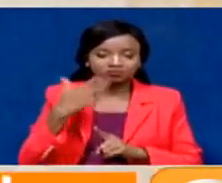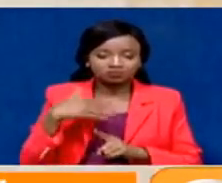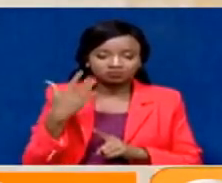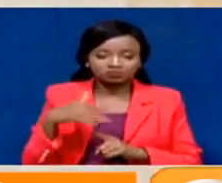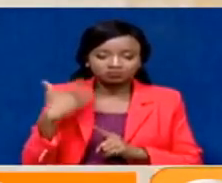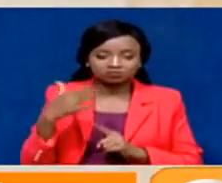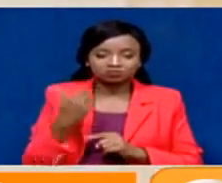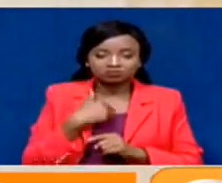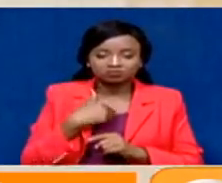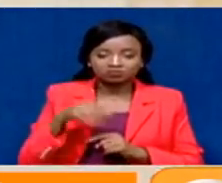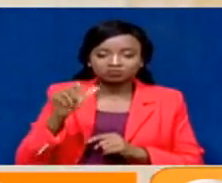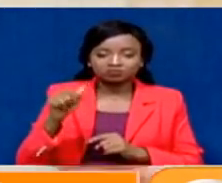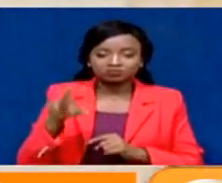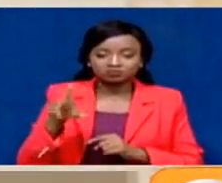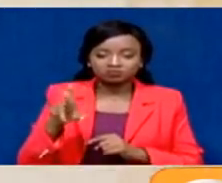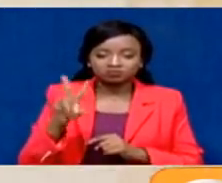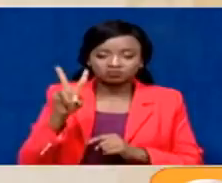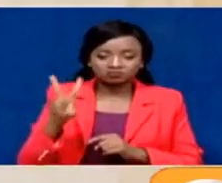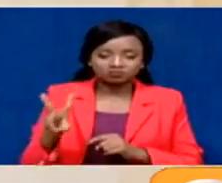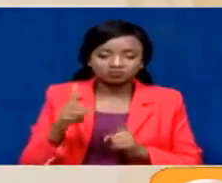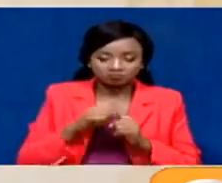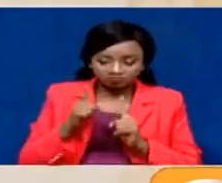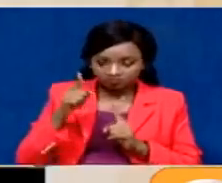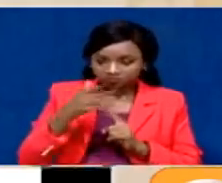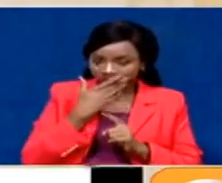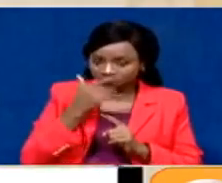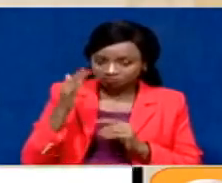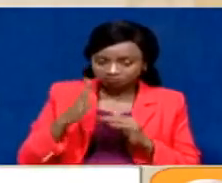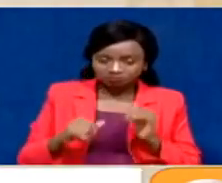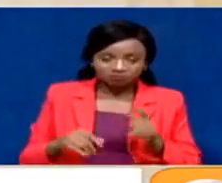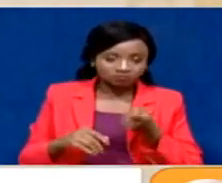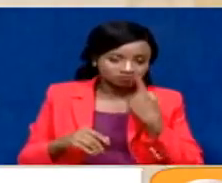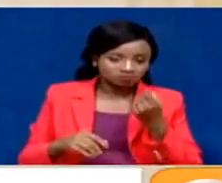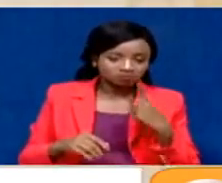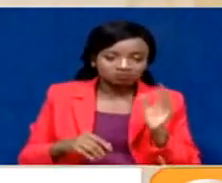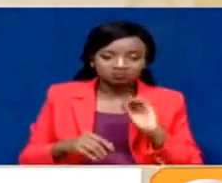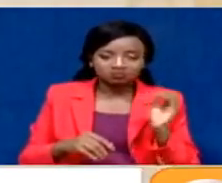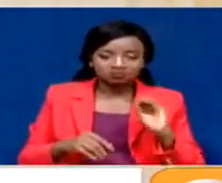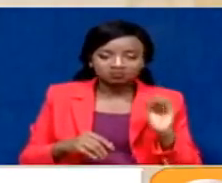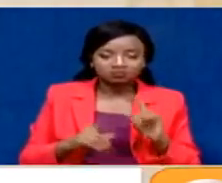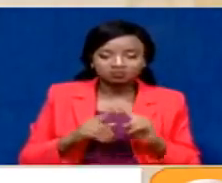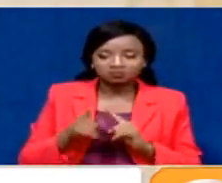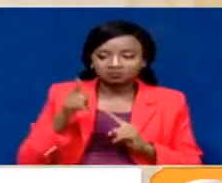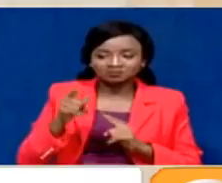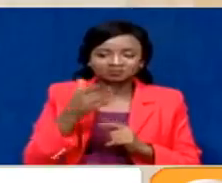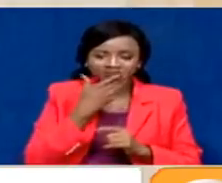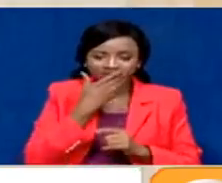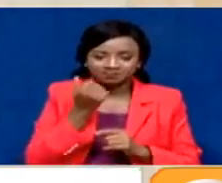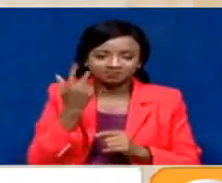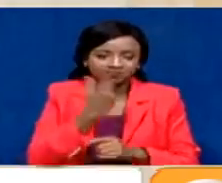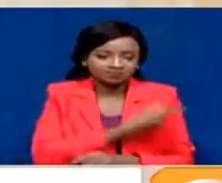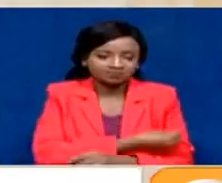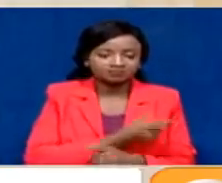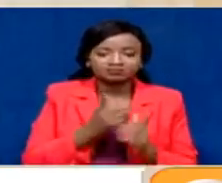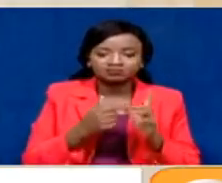So this is another treatment option. It's not better than the tablets, but it's another treatment option so that you can take an injection and then forget